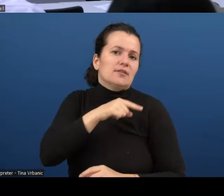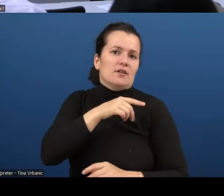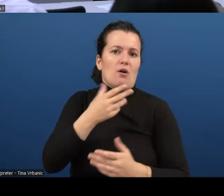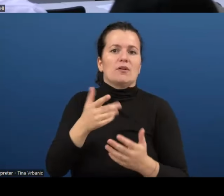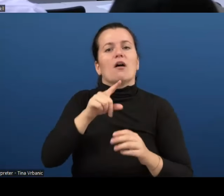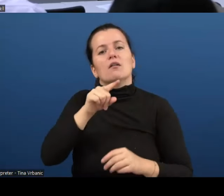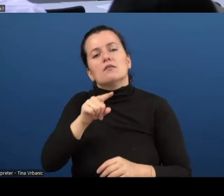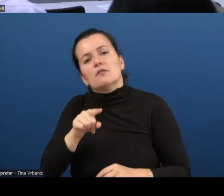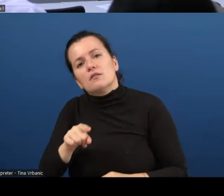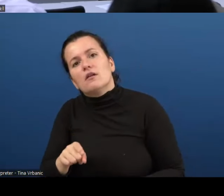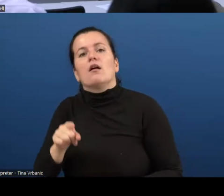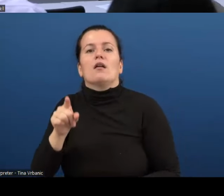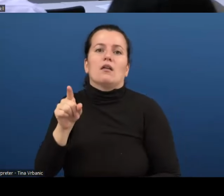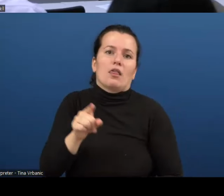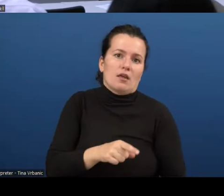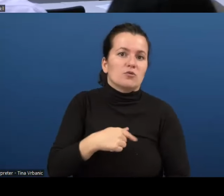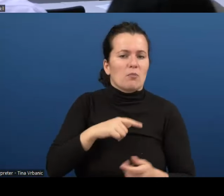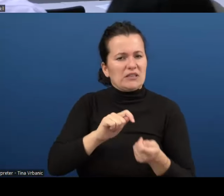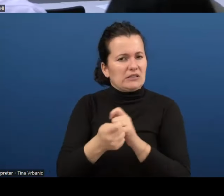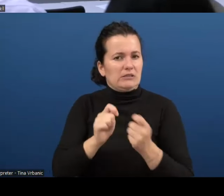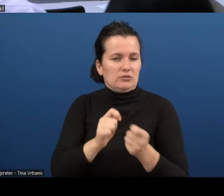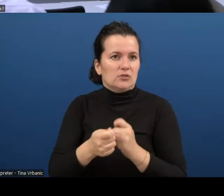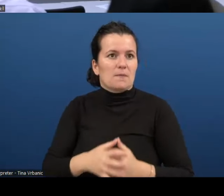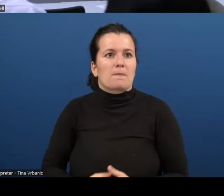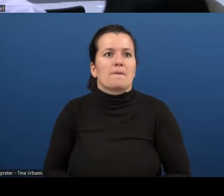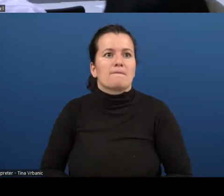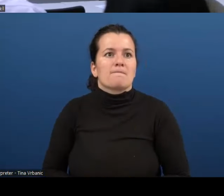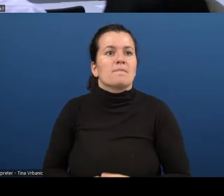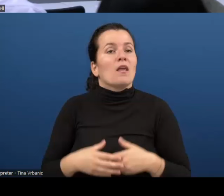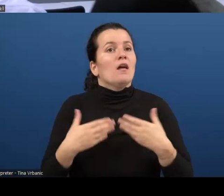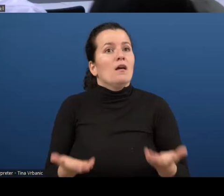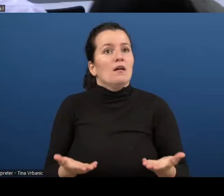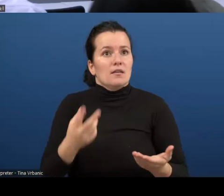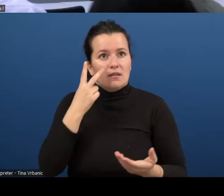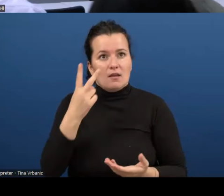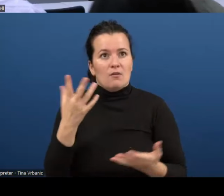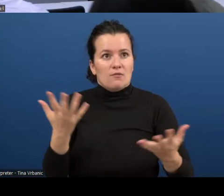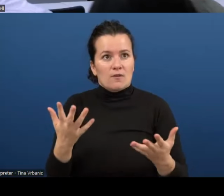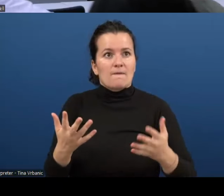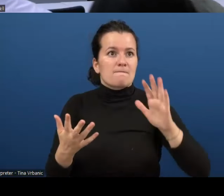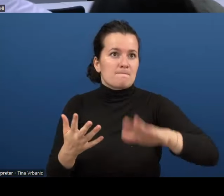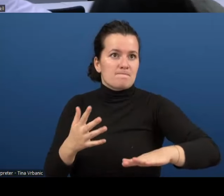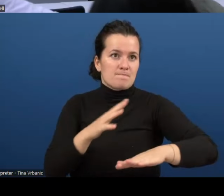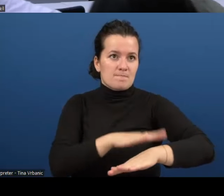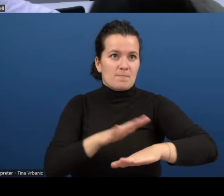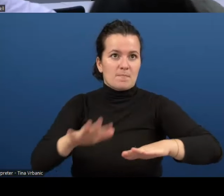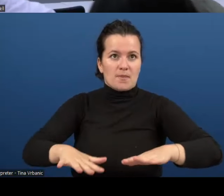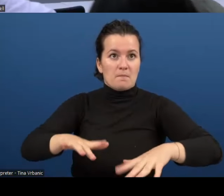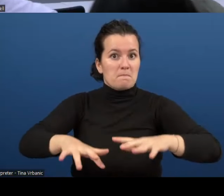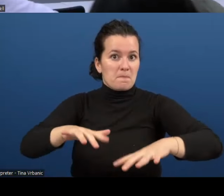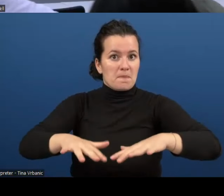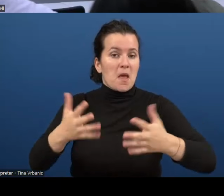learning vibrotactile Morse code, because we think that that would be useful for short